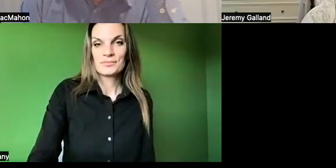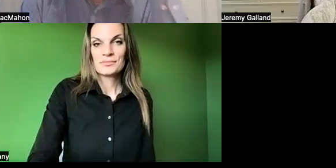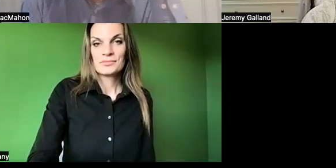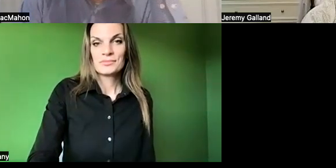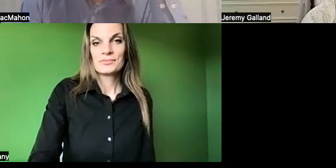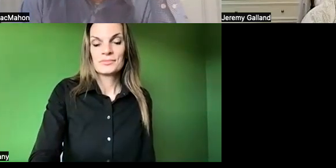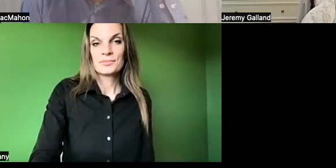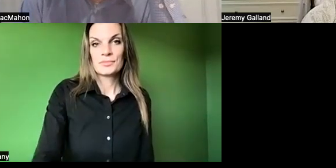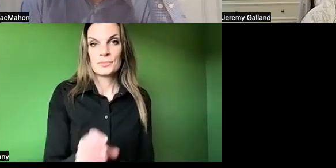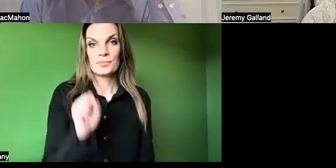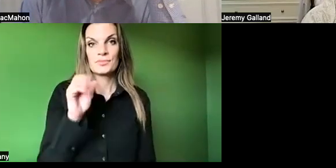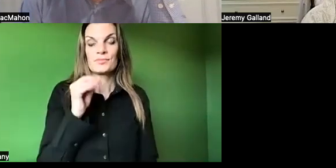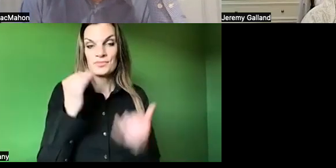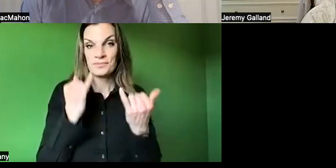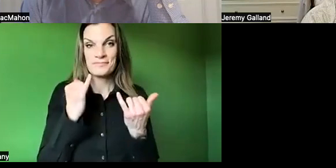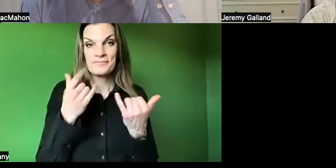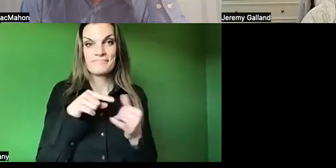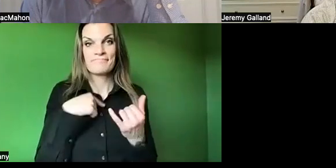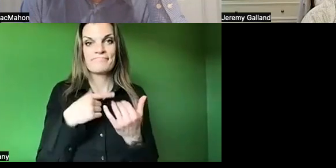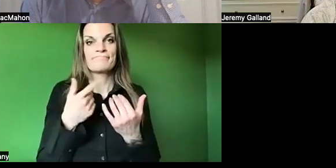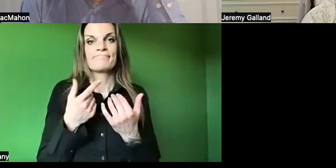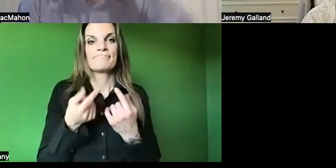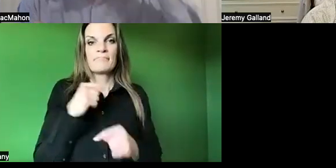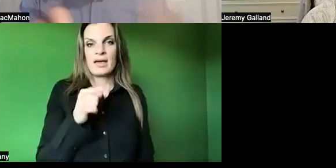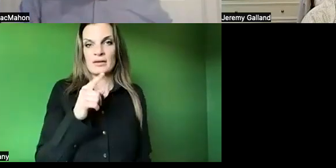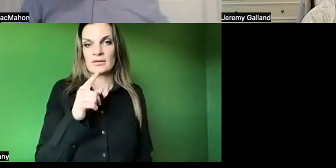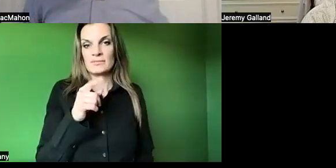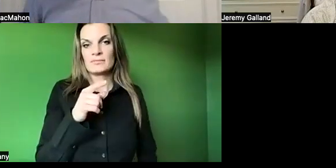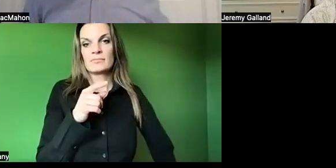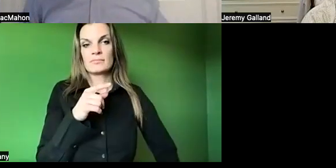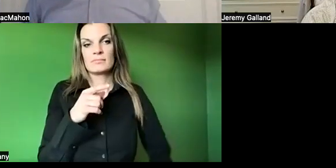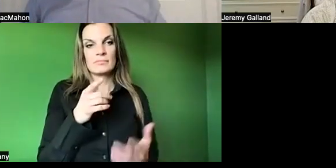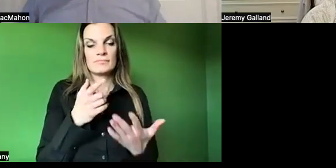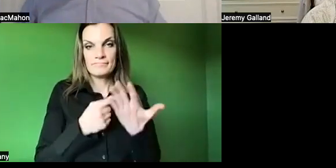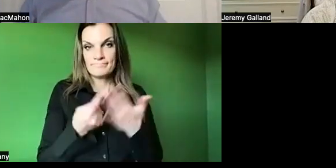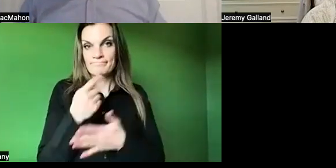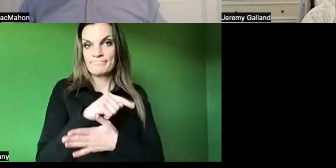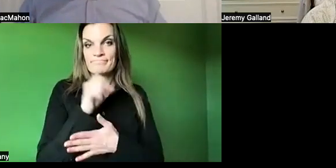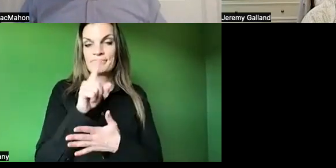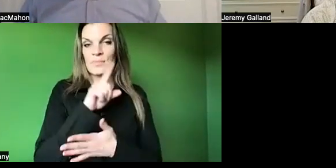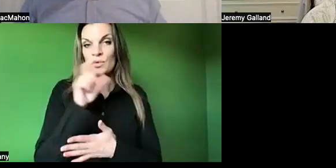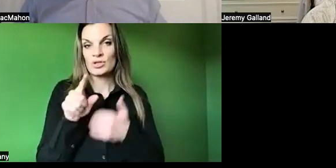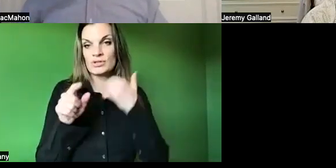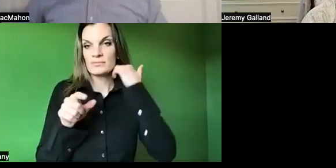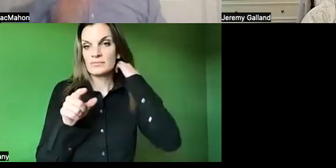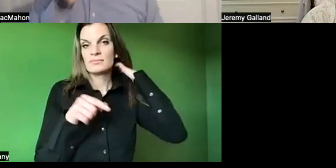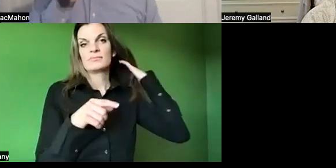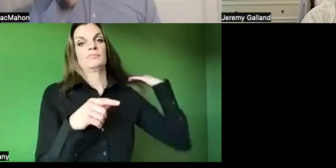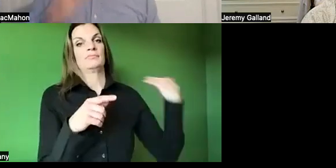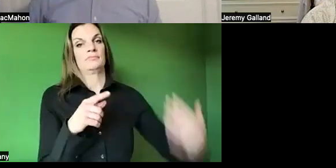Okay, so now we're going back to the top. And here's the question. It's going to start with you,